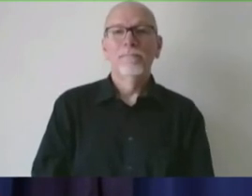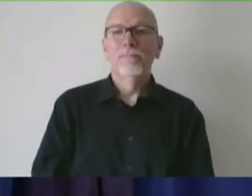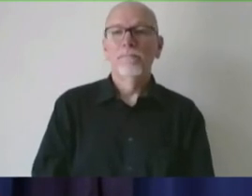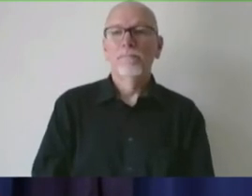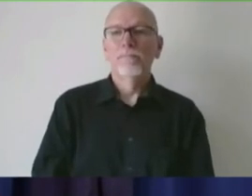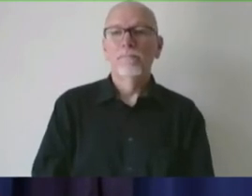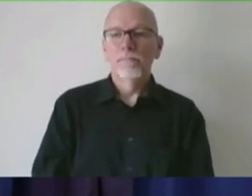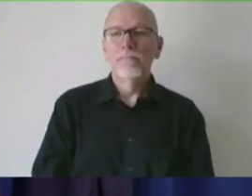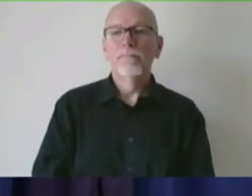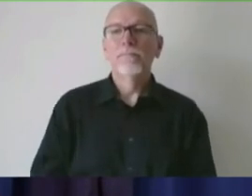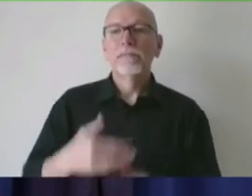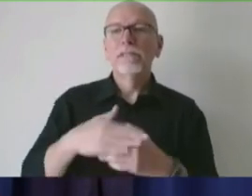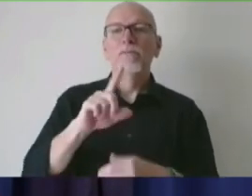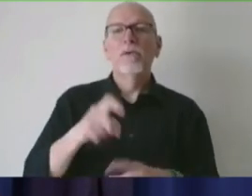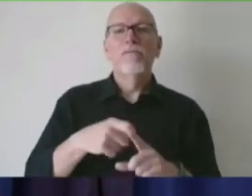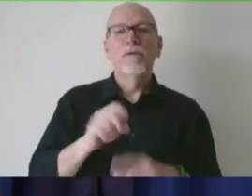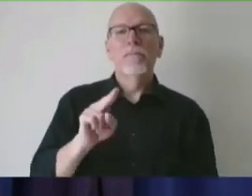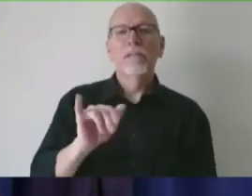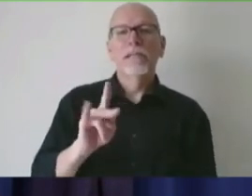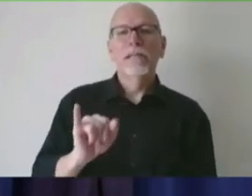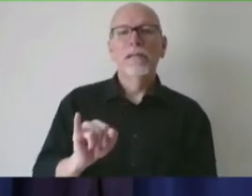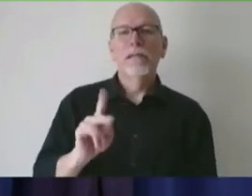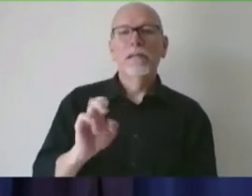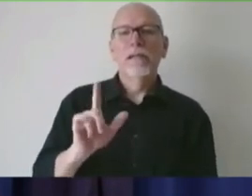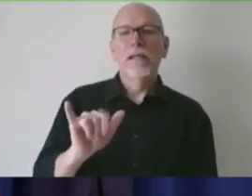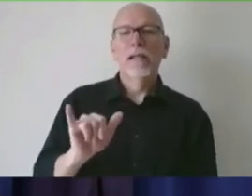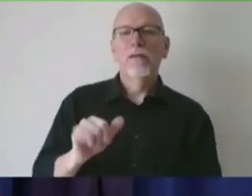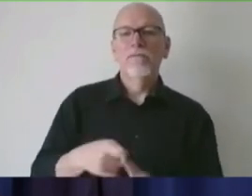Okay, our next question is from Nikki Kelly of the Journal-Gazette.